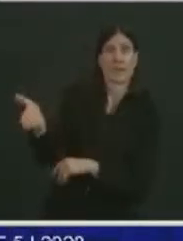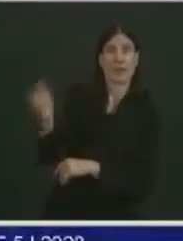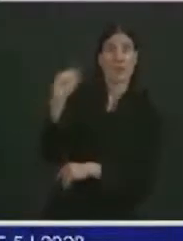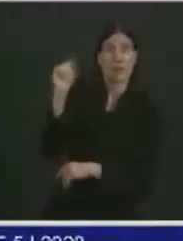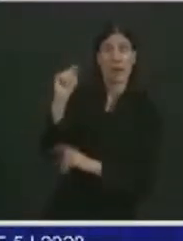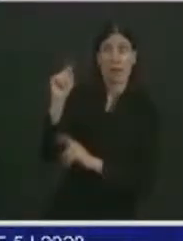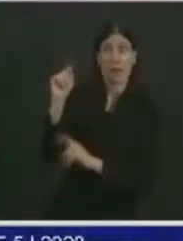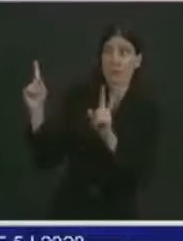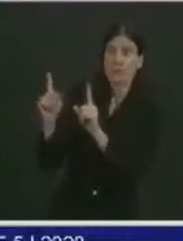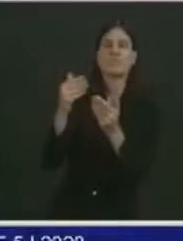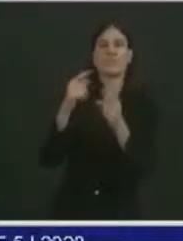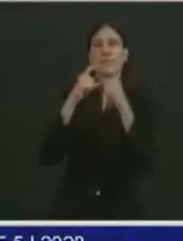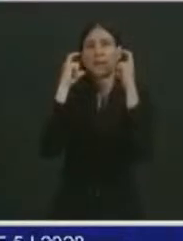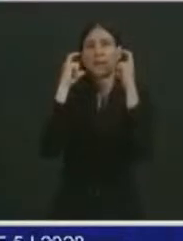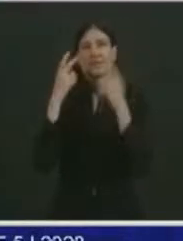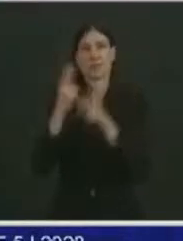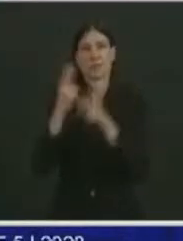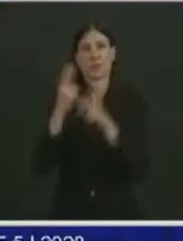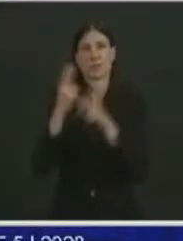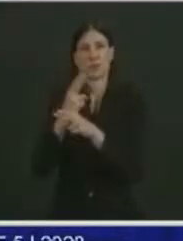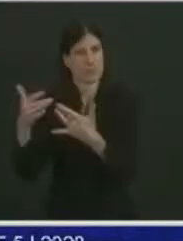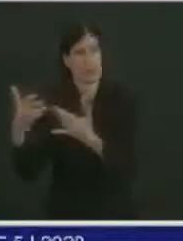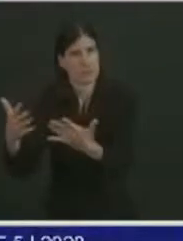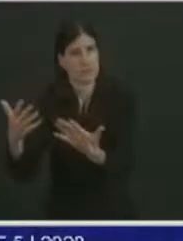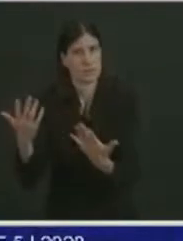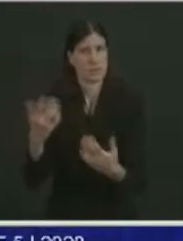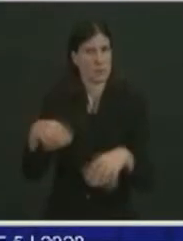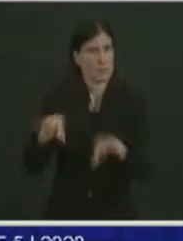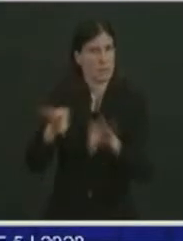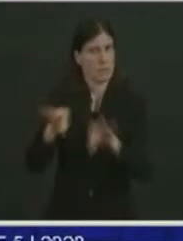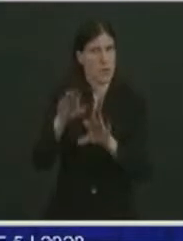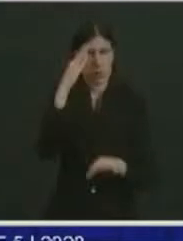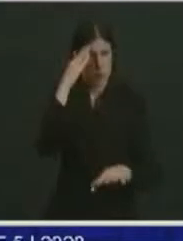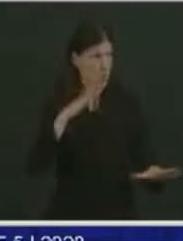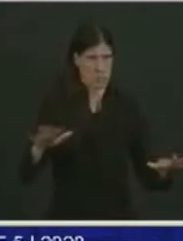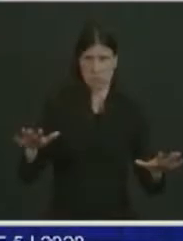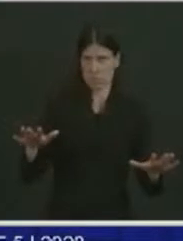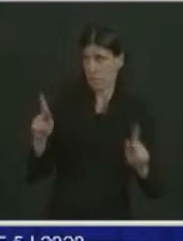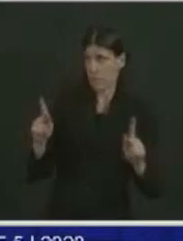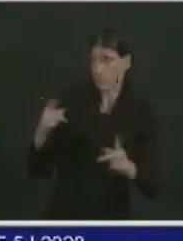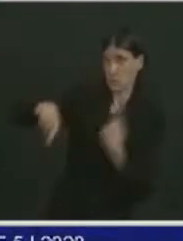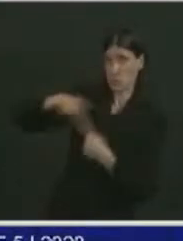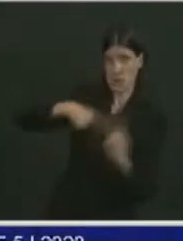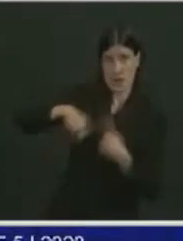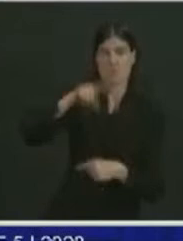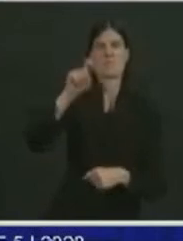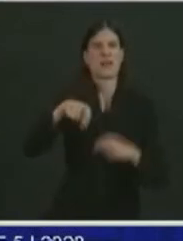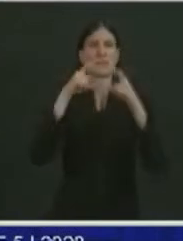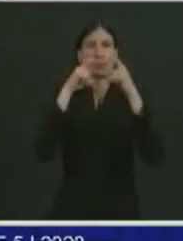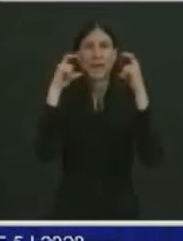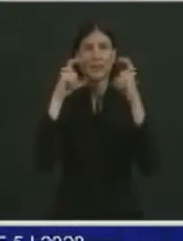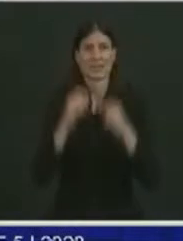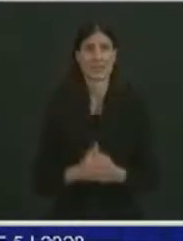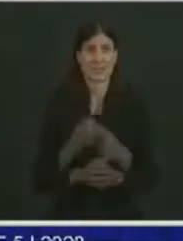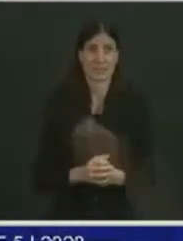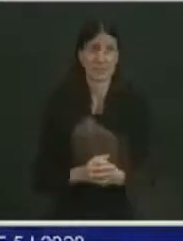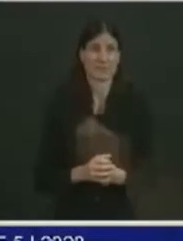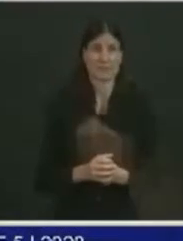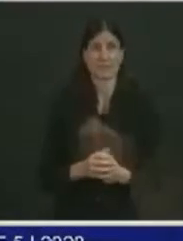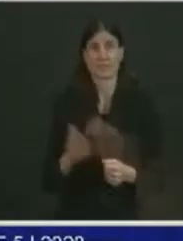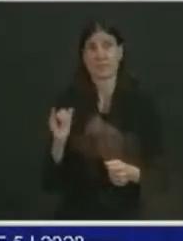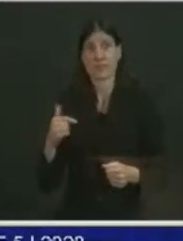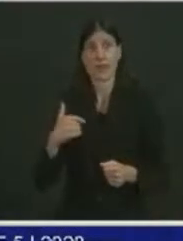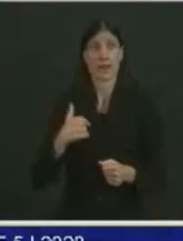colleagues, then please make sure you put on your face mask. If you can be in a room where you can be safely